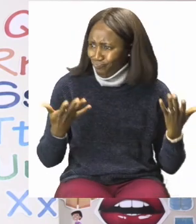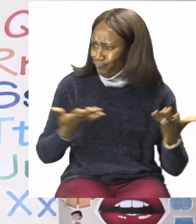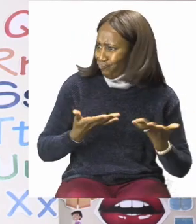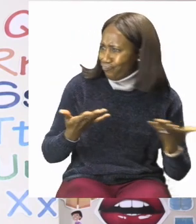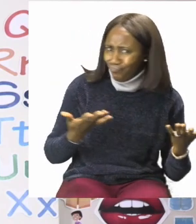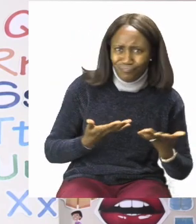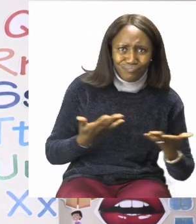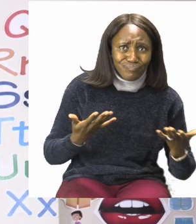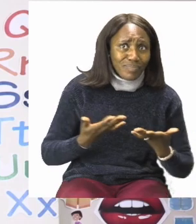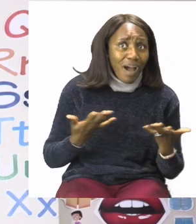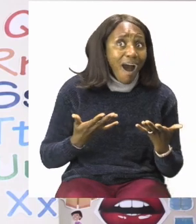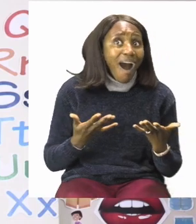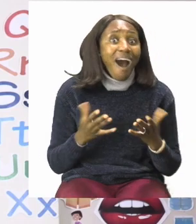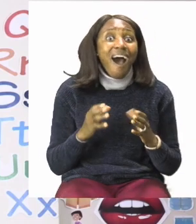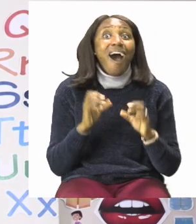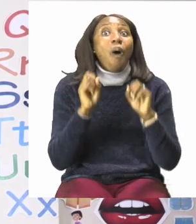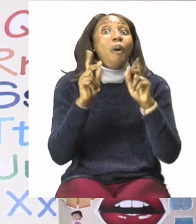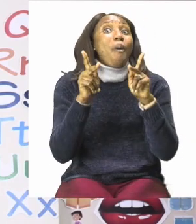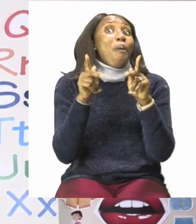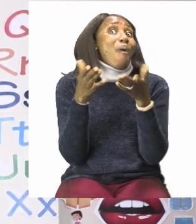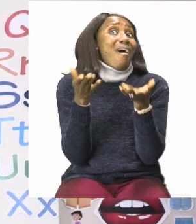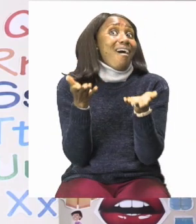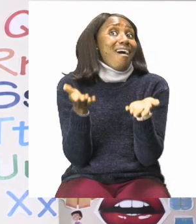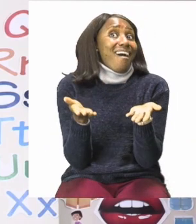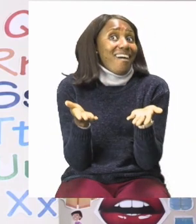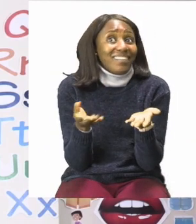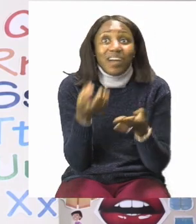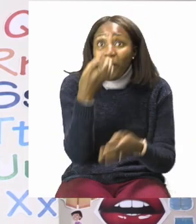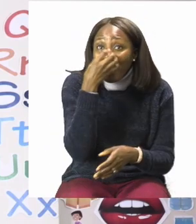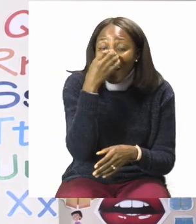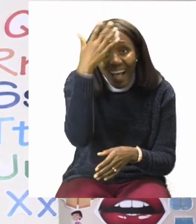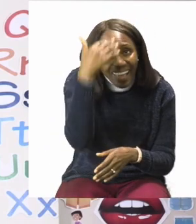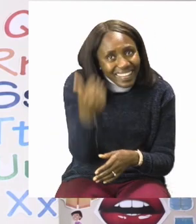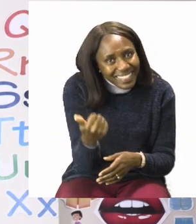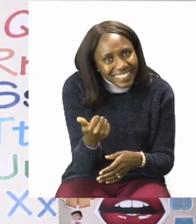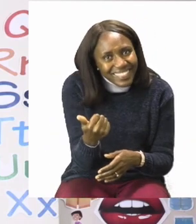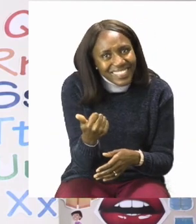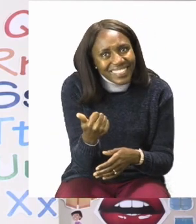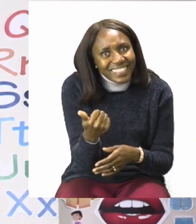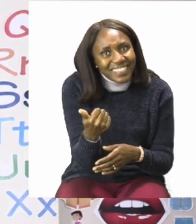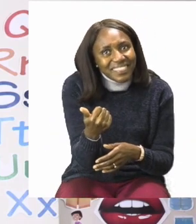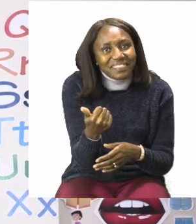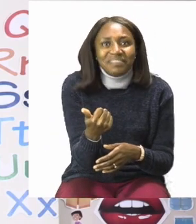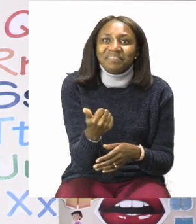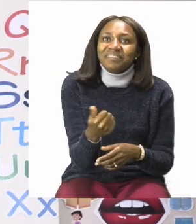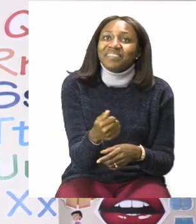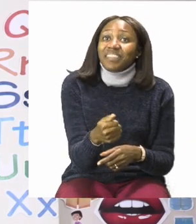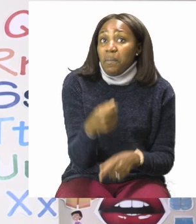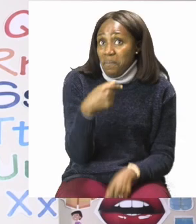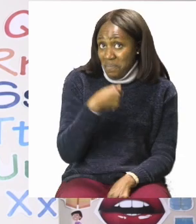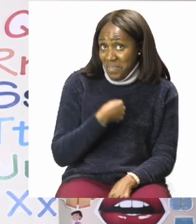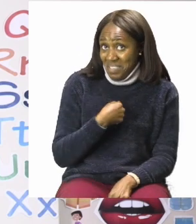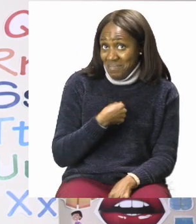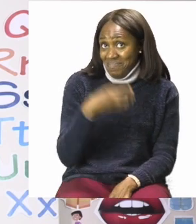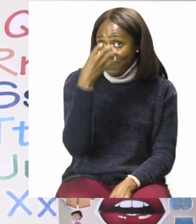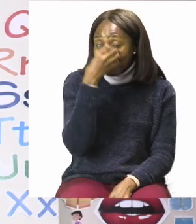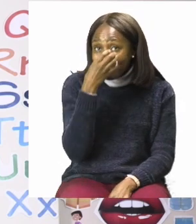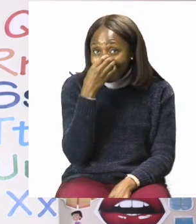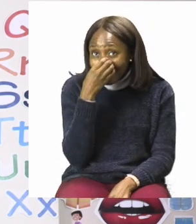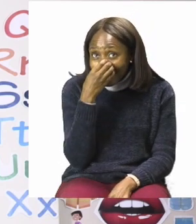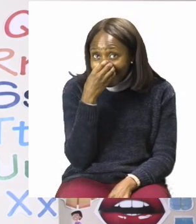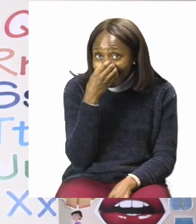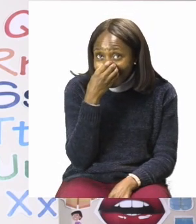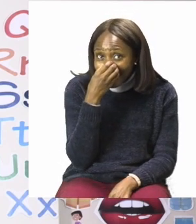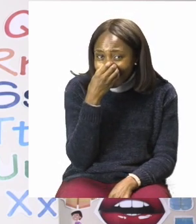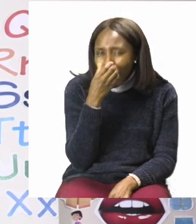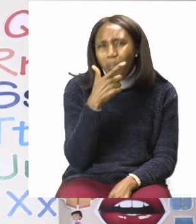is. Oh, there he is. Hello, Zoshi. So, from Zoshi and I, we